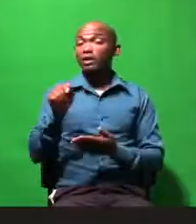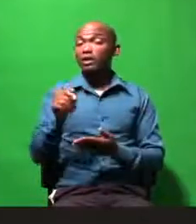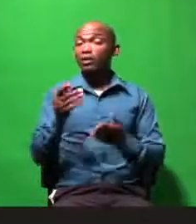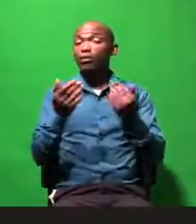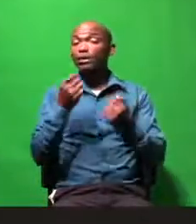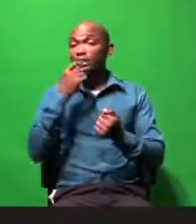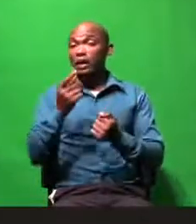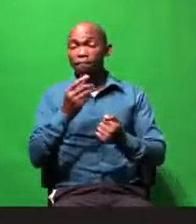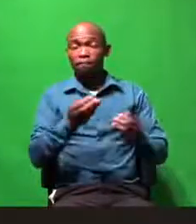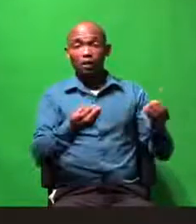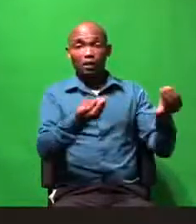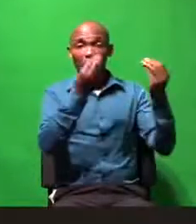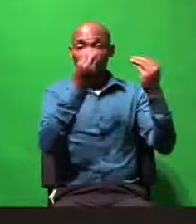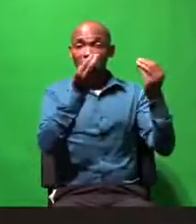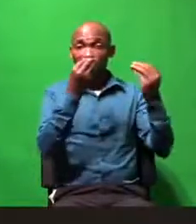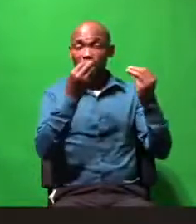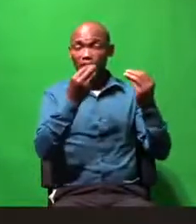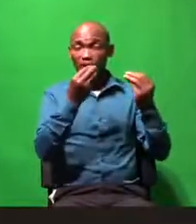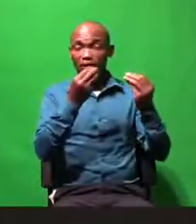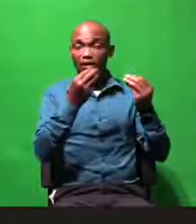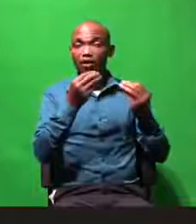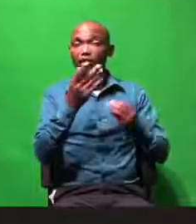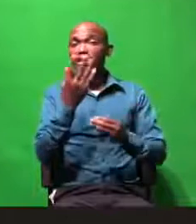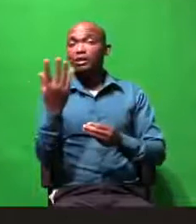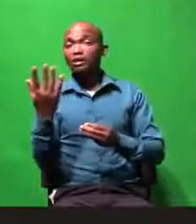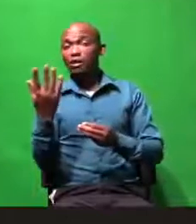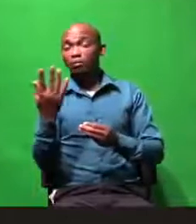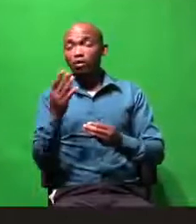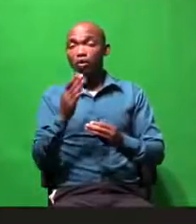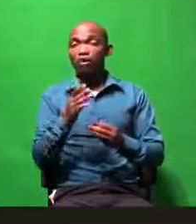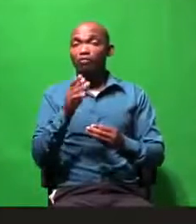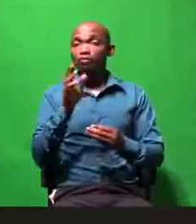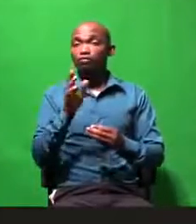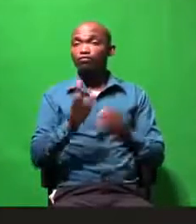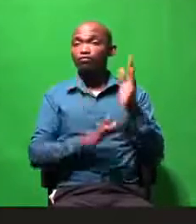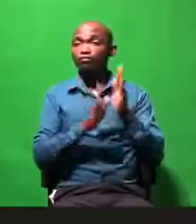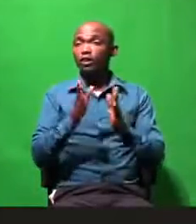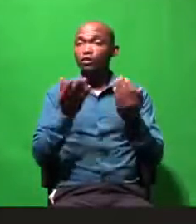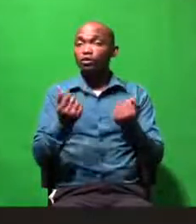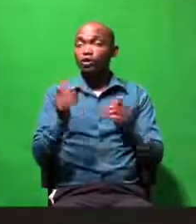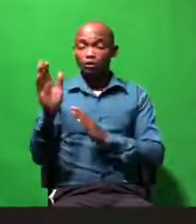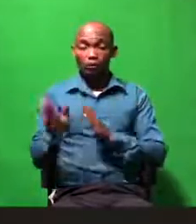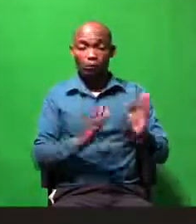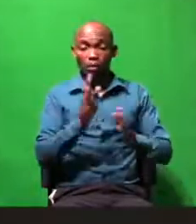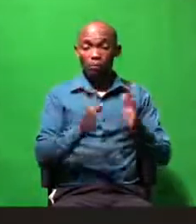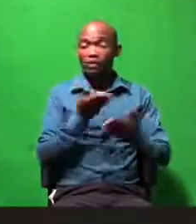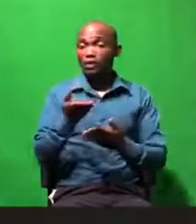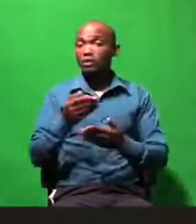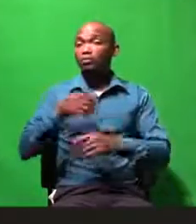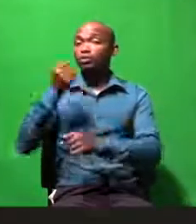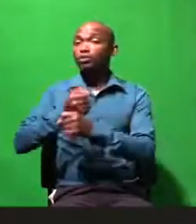study of is one among the types of map. So if we need to prepare a map, we should be doing